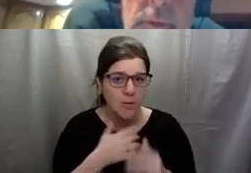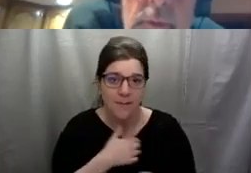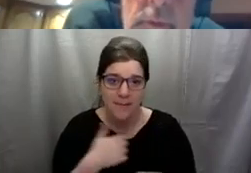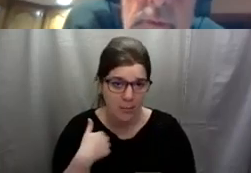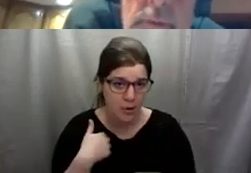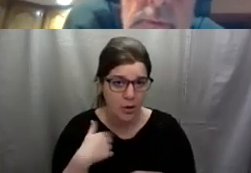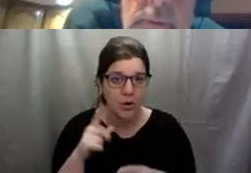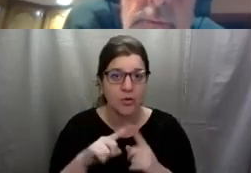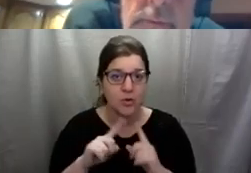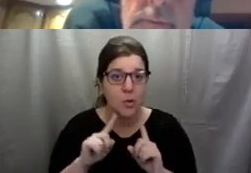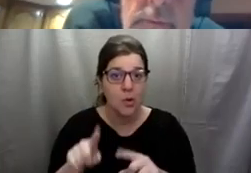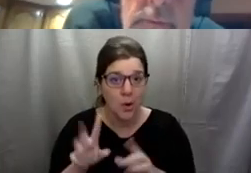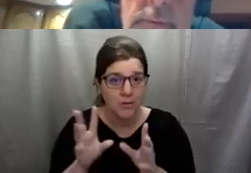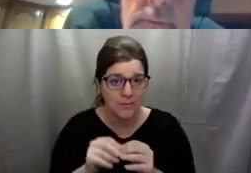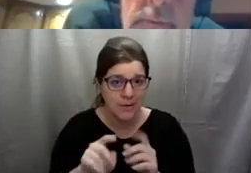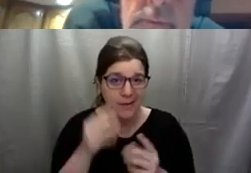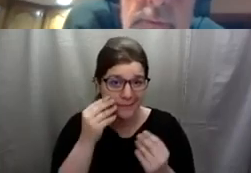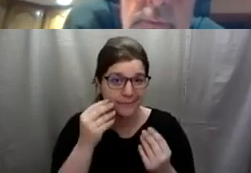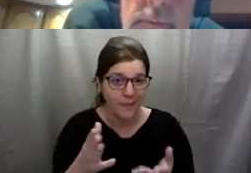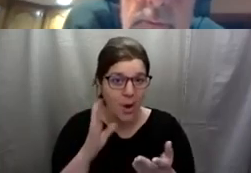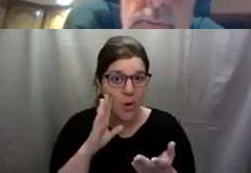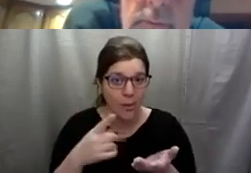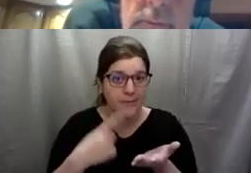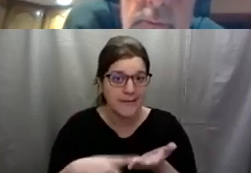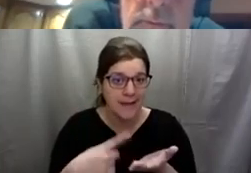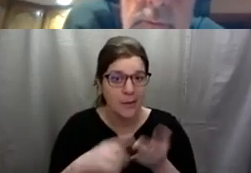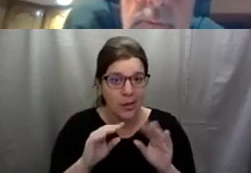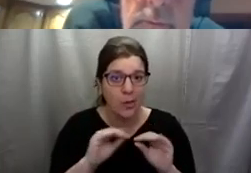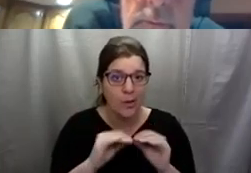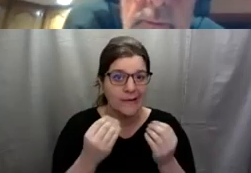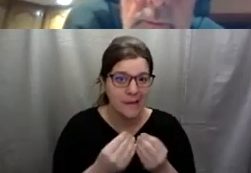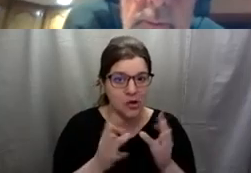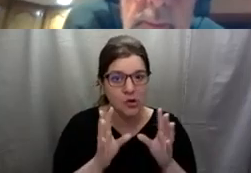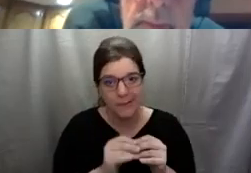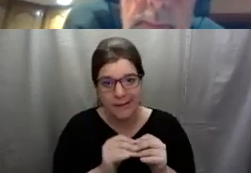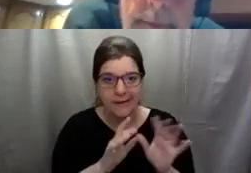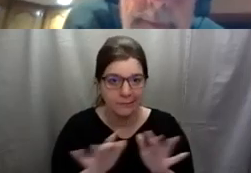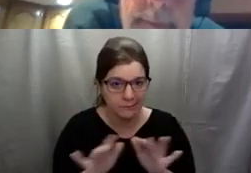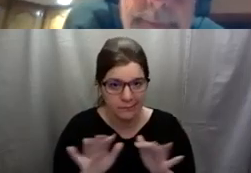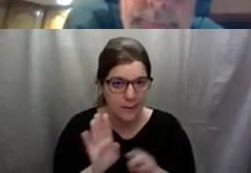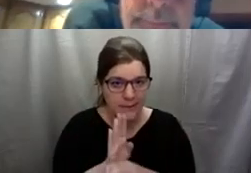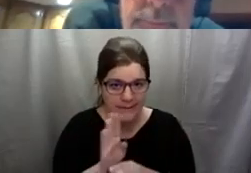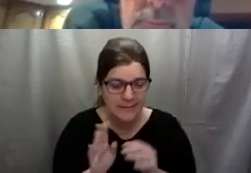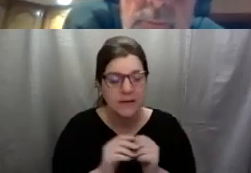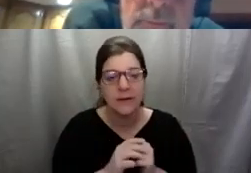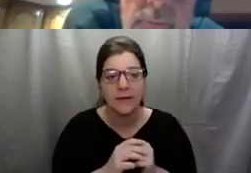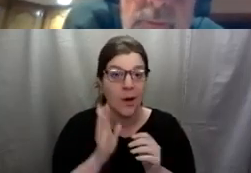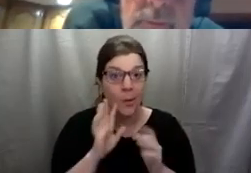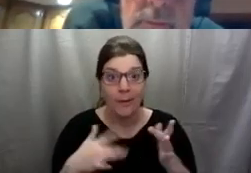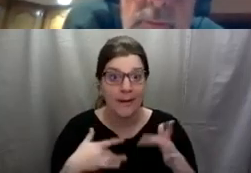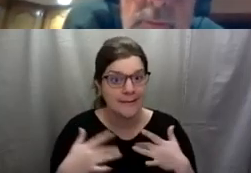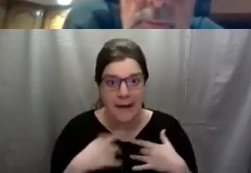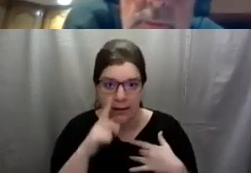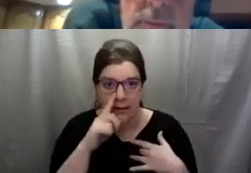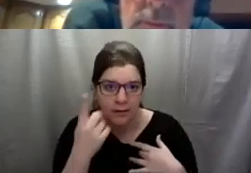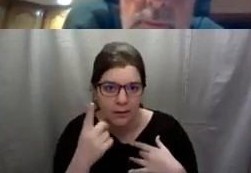of that meeting. Just know that we will be dealing with organizational meeting stuff. So we will be doing exciting stuff like voting